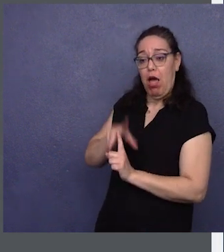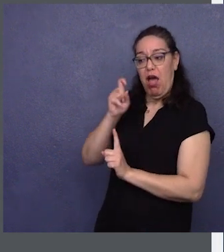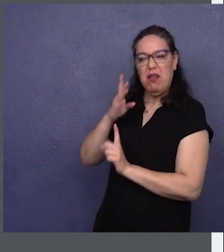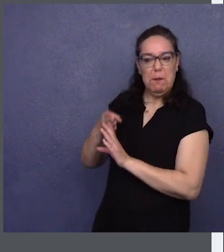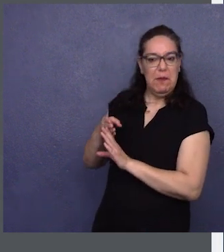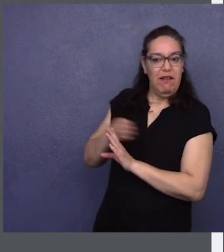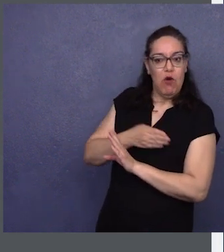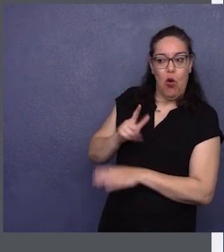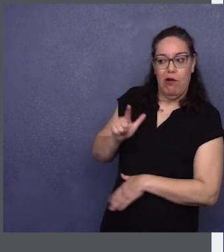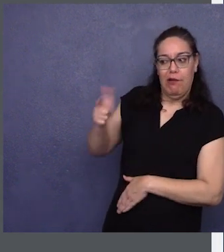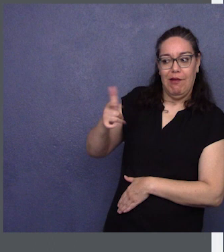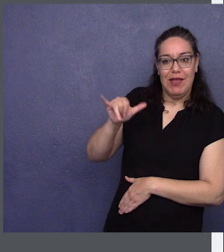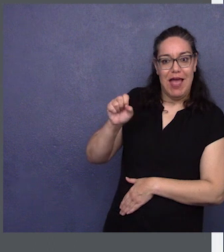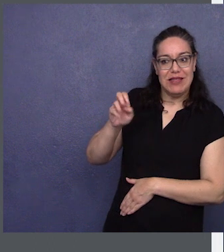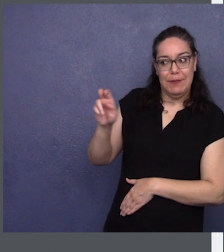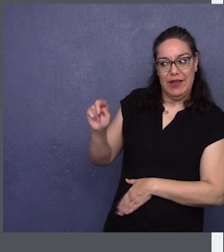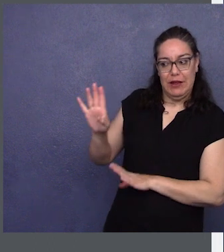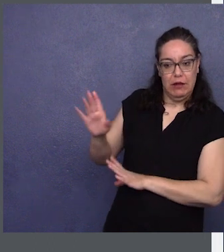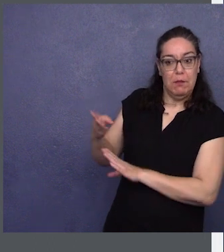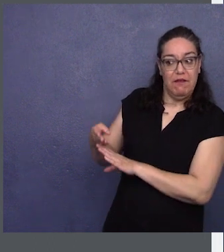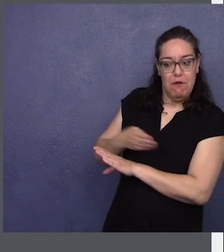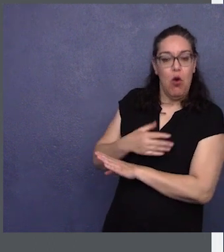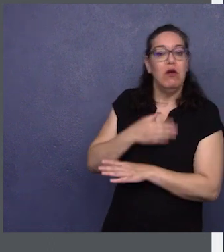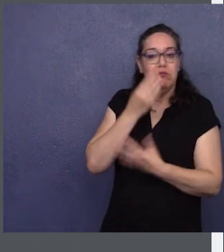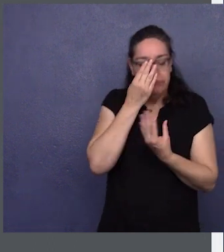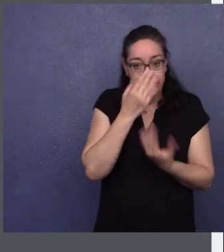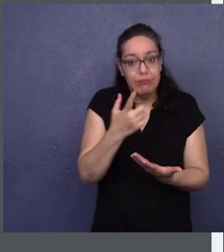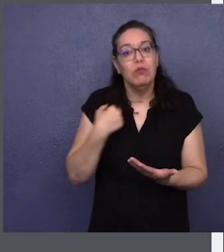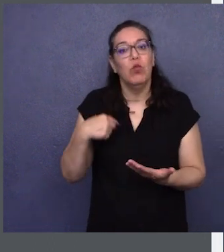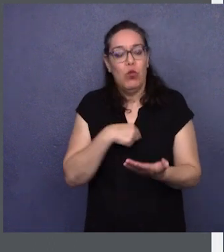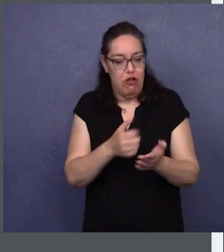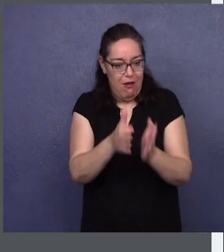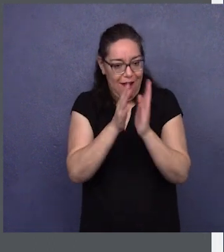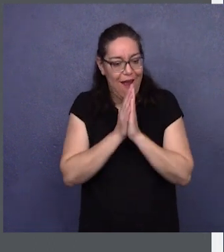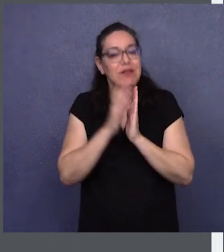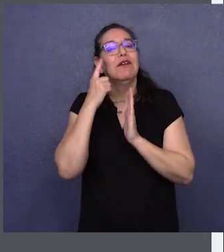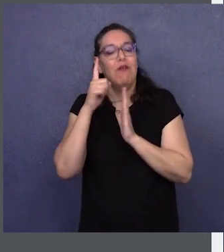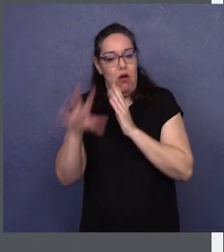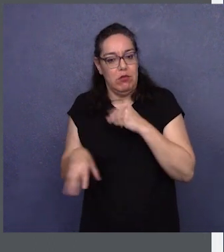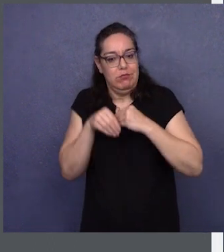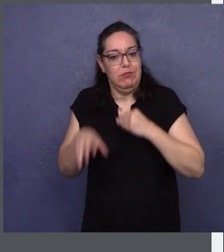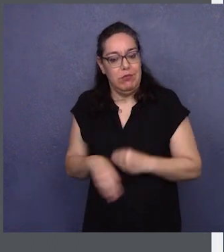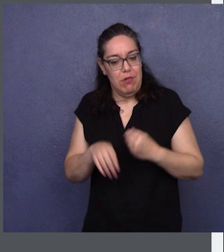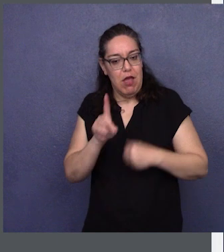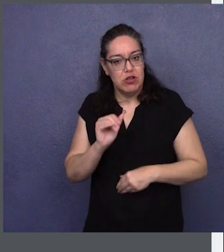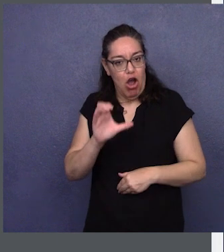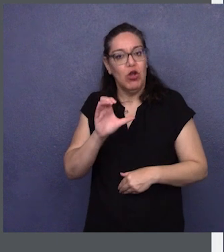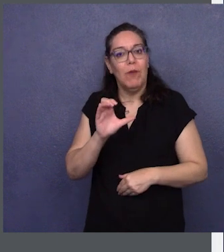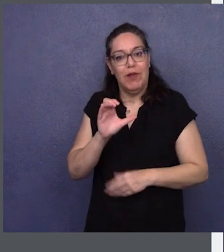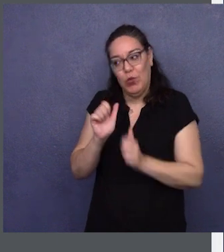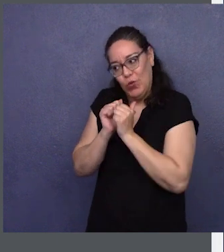to Yasmin for that, we are asking supplemental documents to be included with the